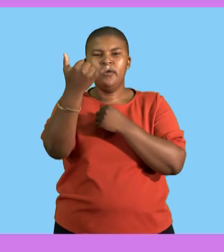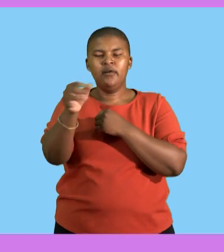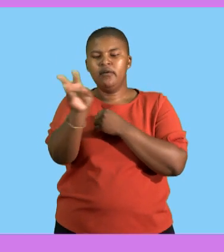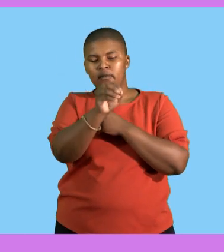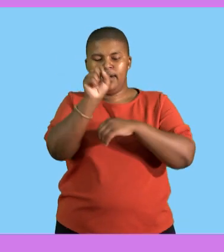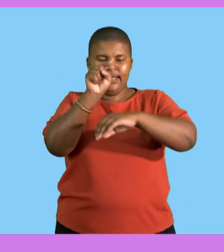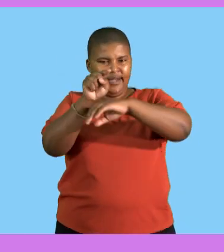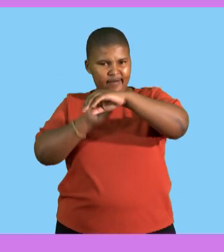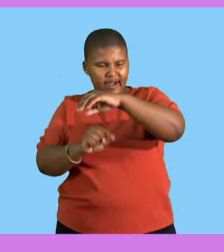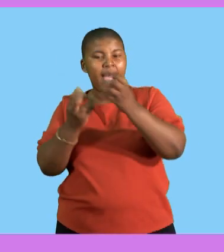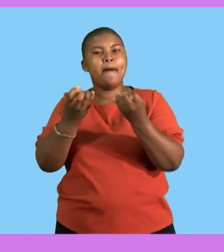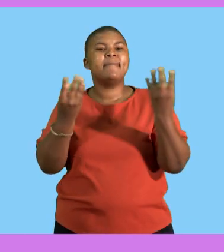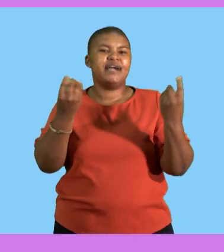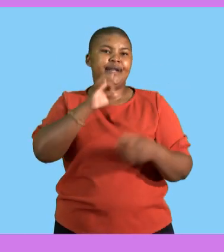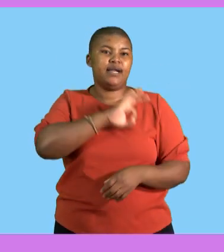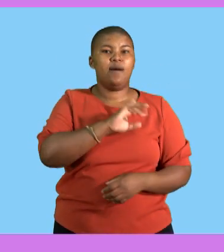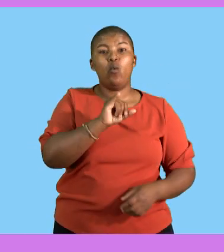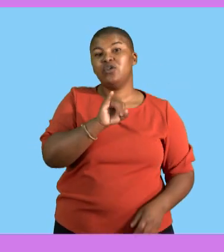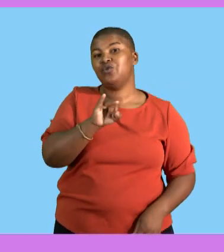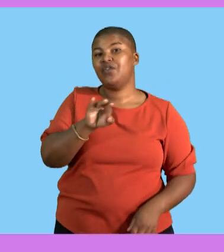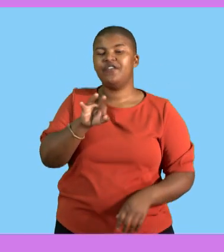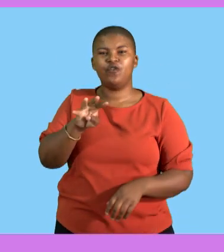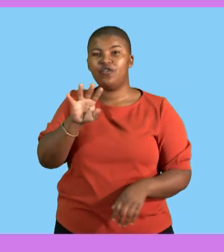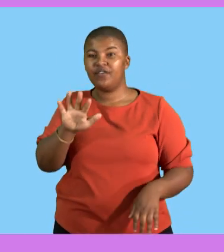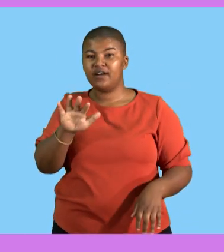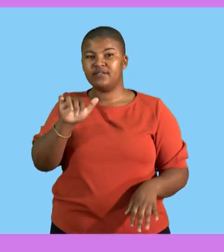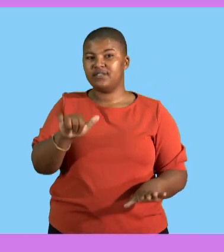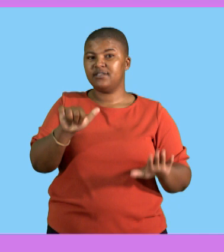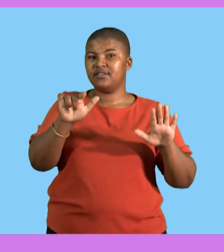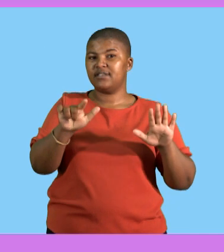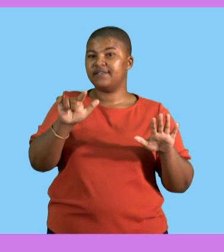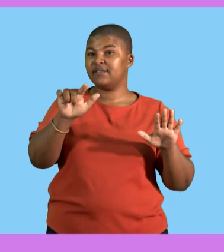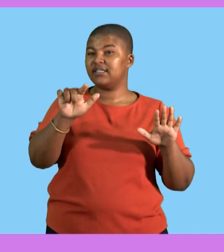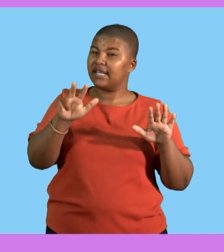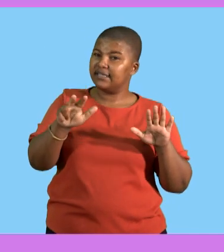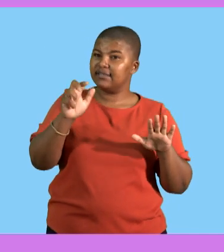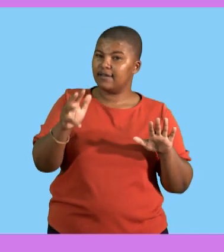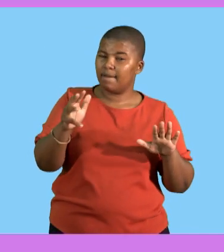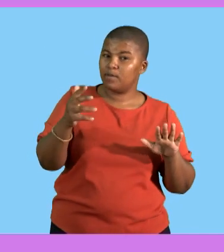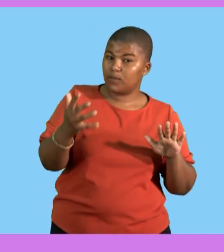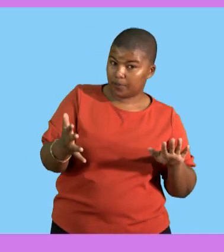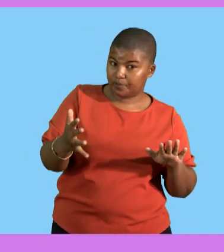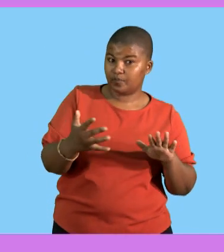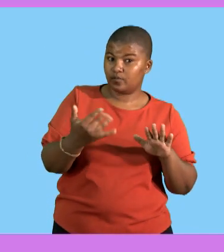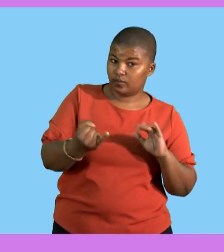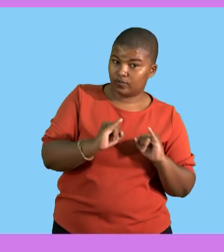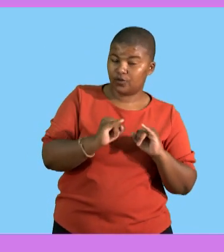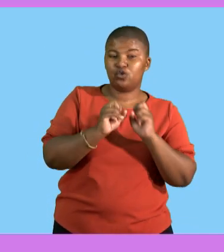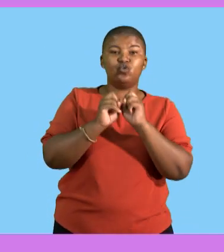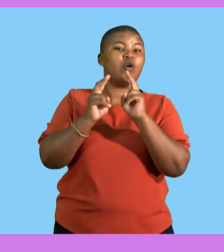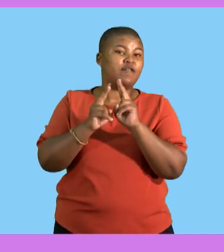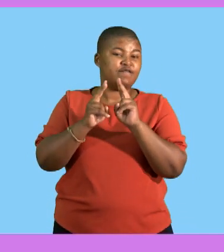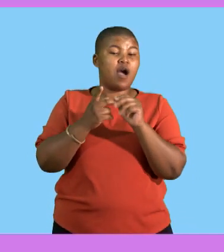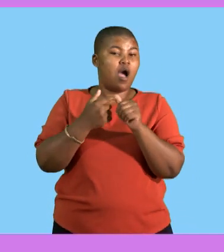income that is received. So it's 1, 2, 3, 4, 5, 6, 7, 8, 9, 10, 11, 12.